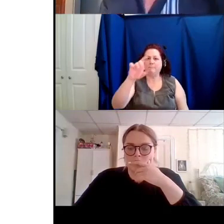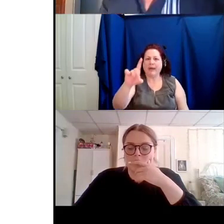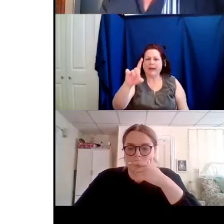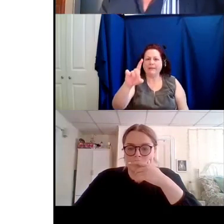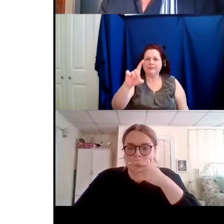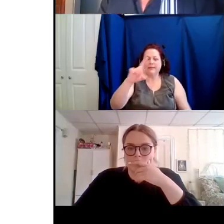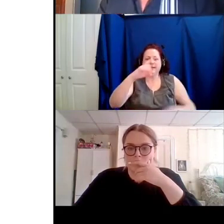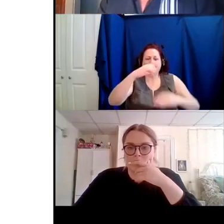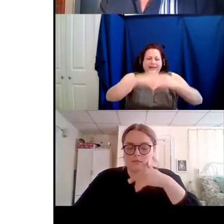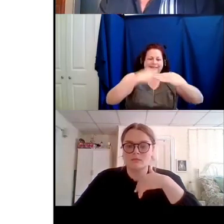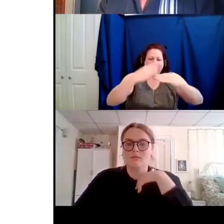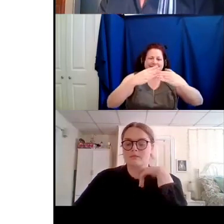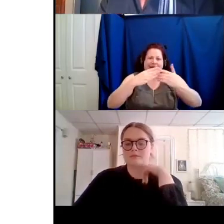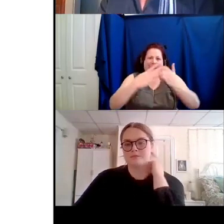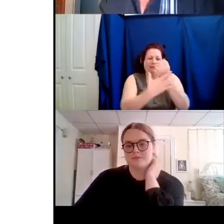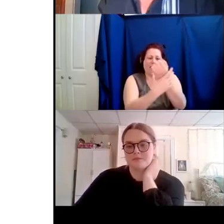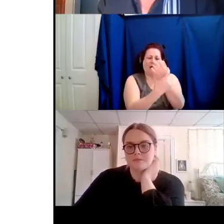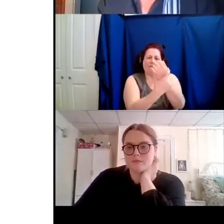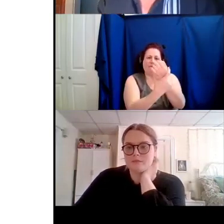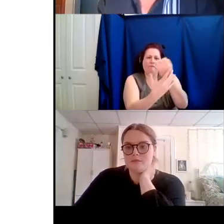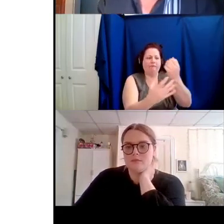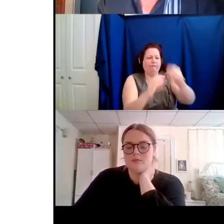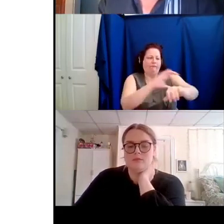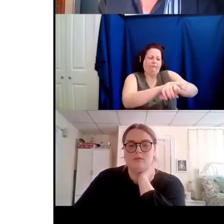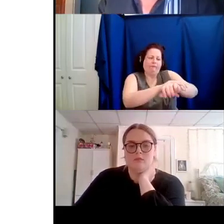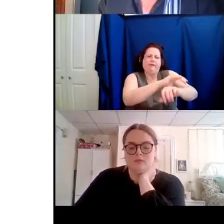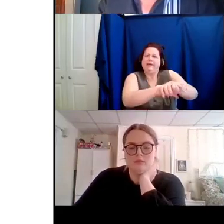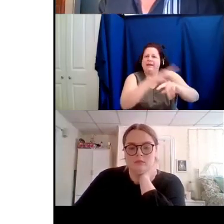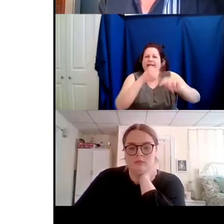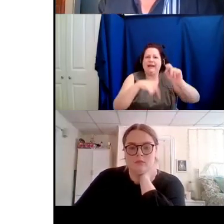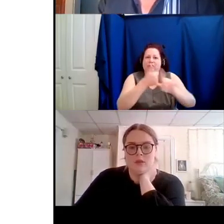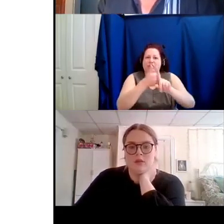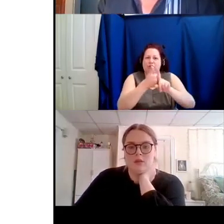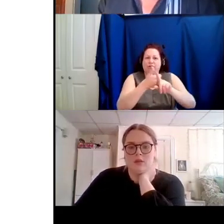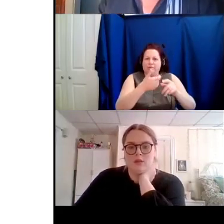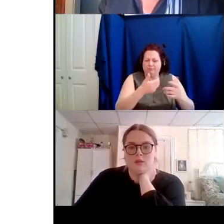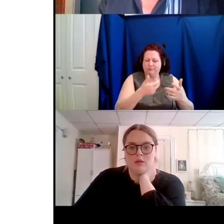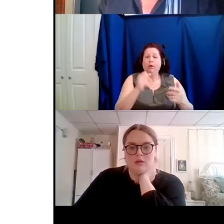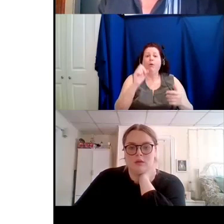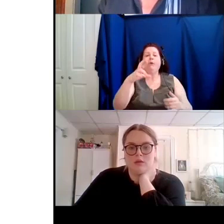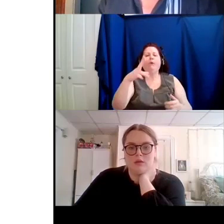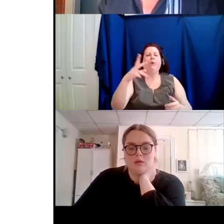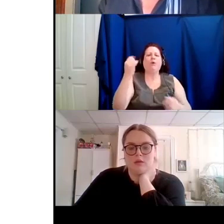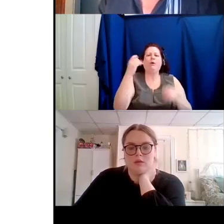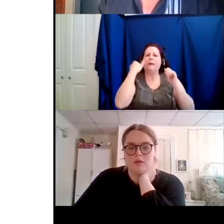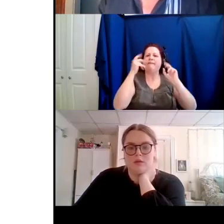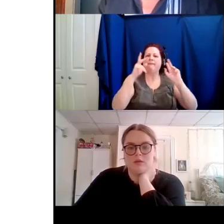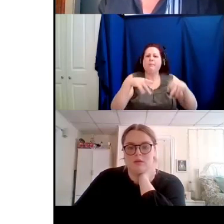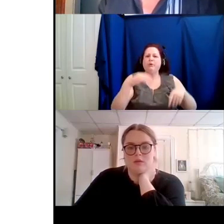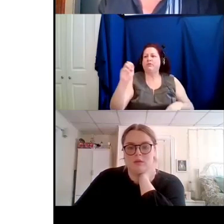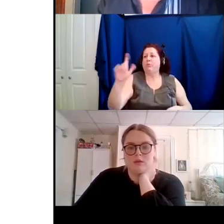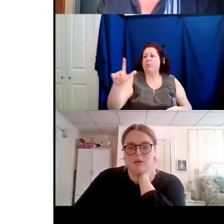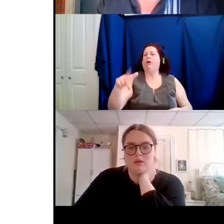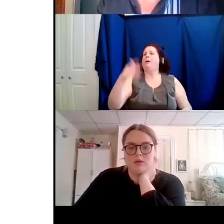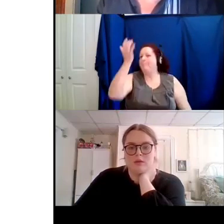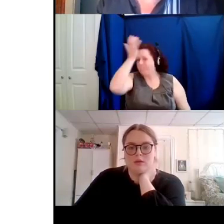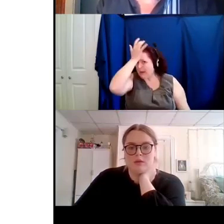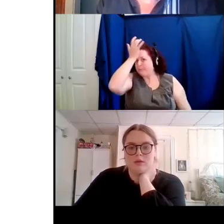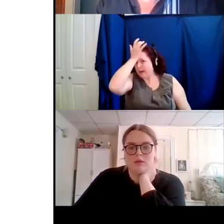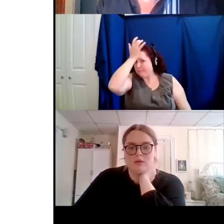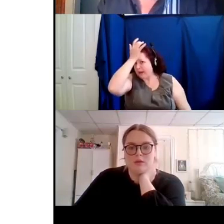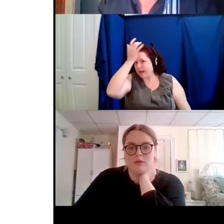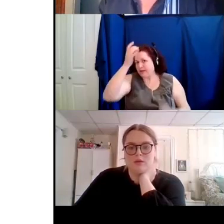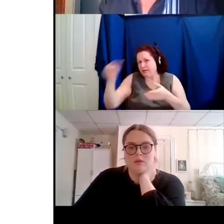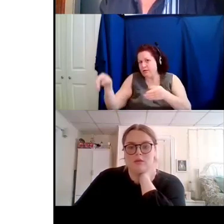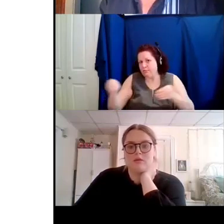injure themselves, or a person banging their head against the wall. Well, sometimes it's a simple matter of just moving the gurney away from the wall so the person